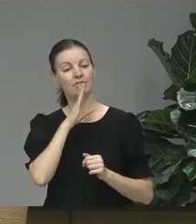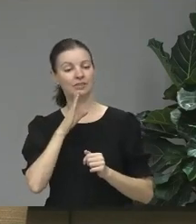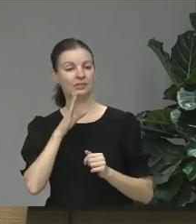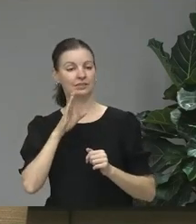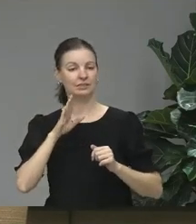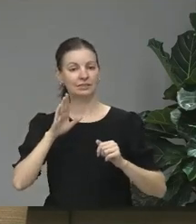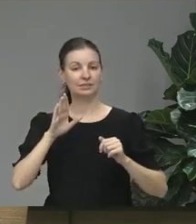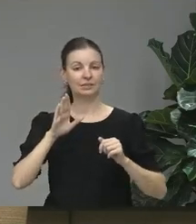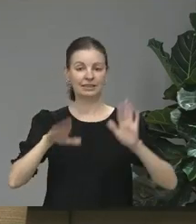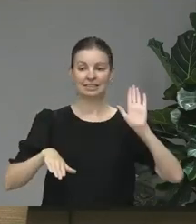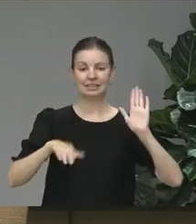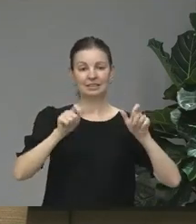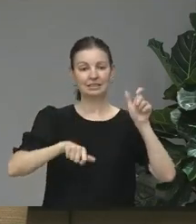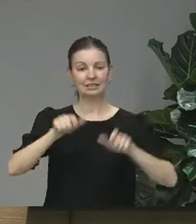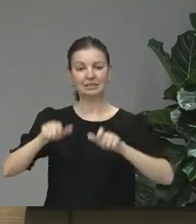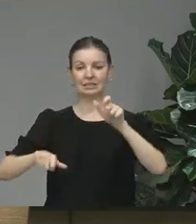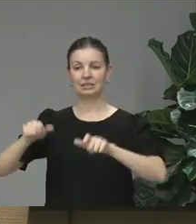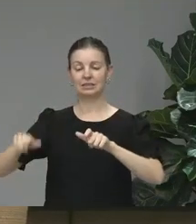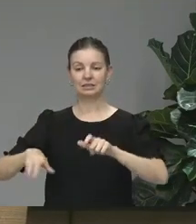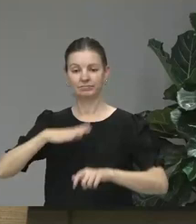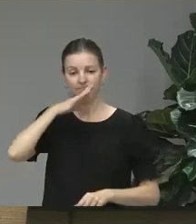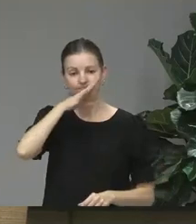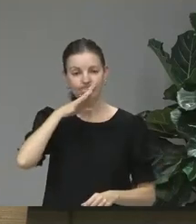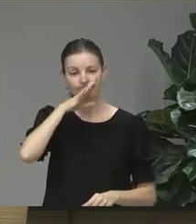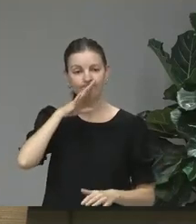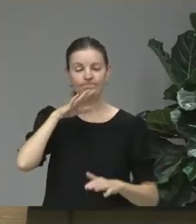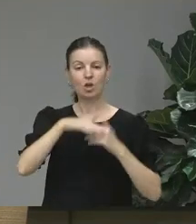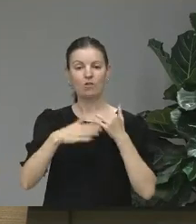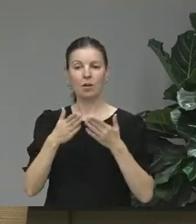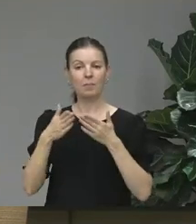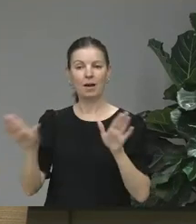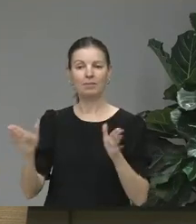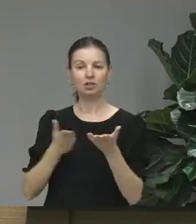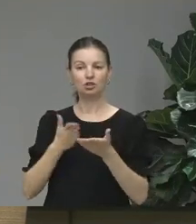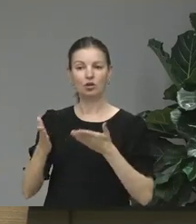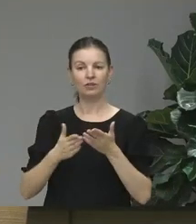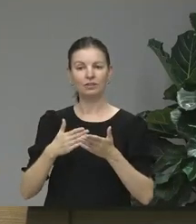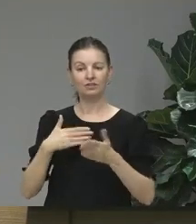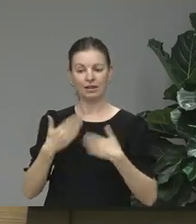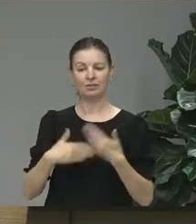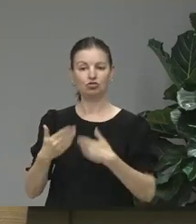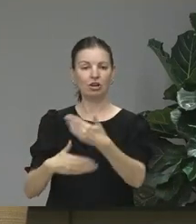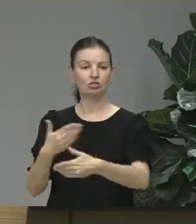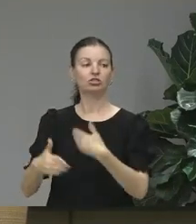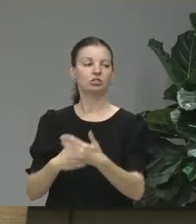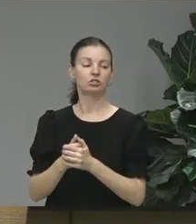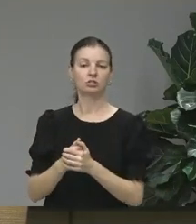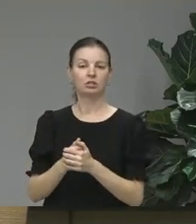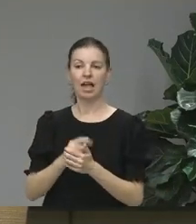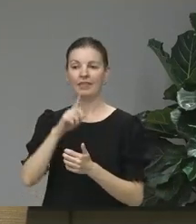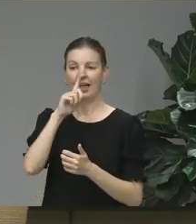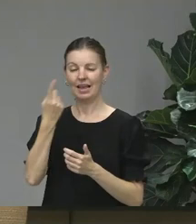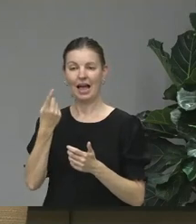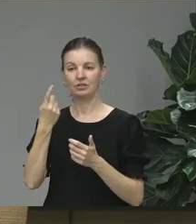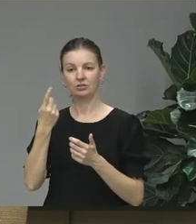do not grasp the basics of anything to do with public service administration, and they won't grasp and honour